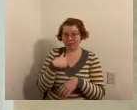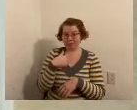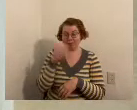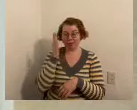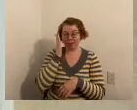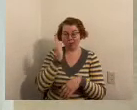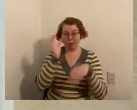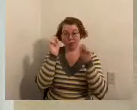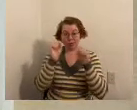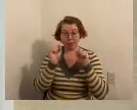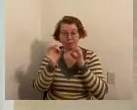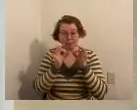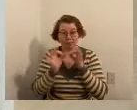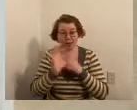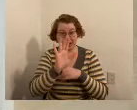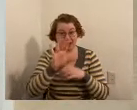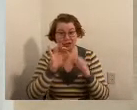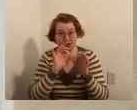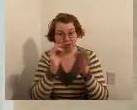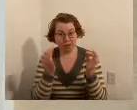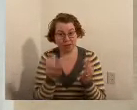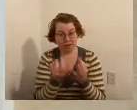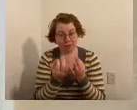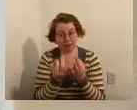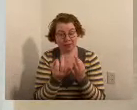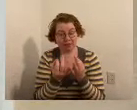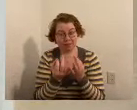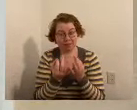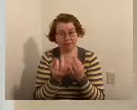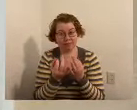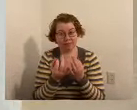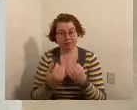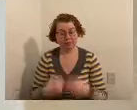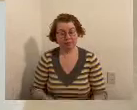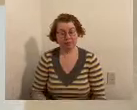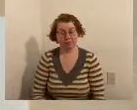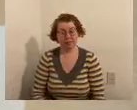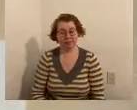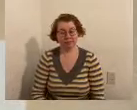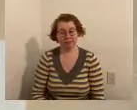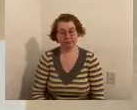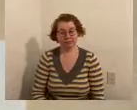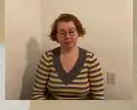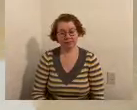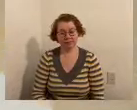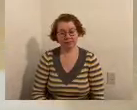to me. You'll be able to explain it to your family.